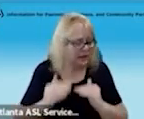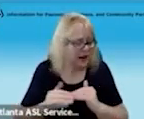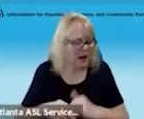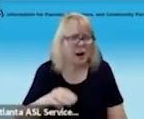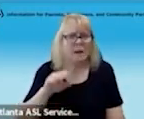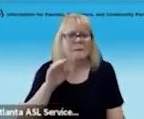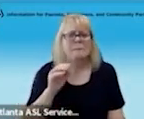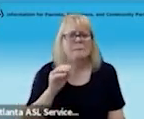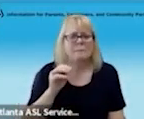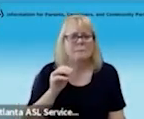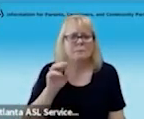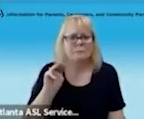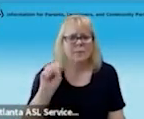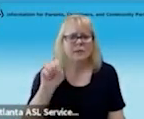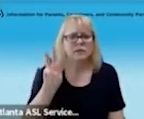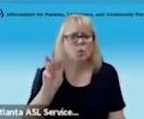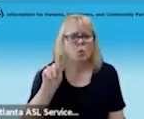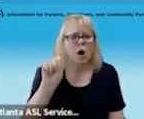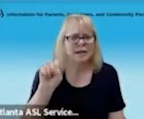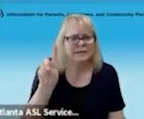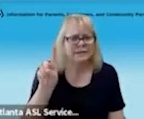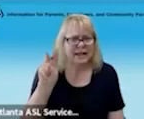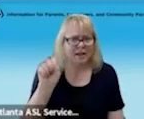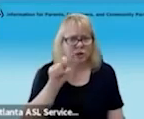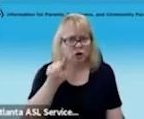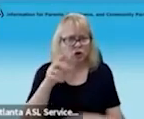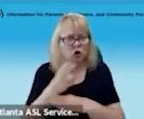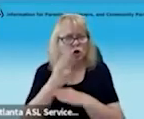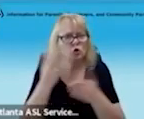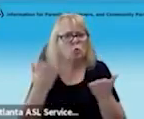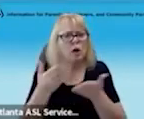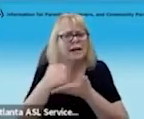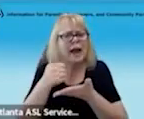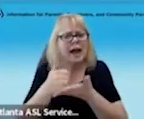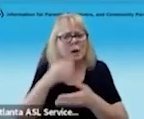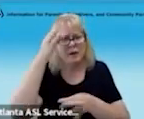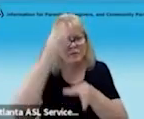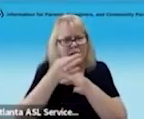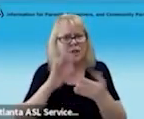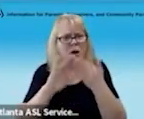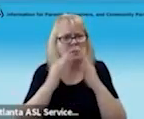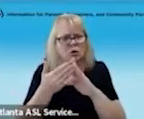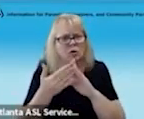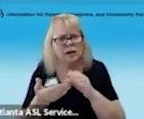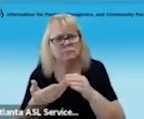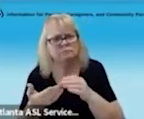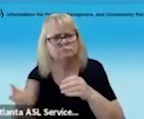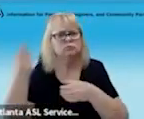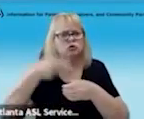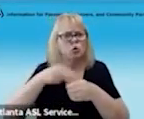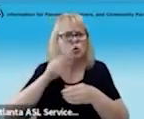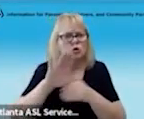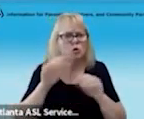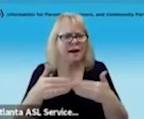question. Absolutely, thanks. And it is great to meet people exactly where they are. So with that,